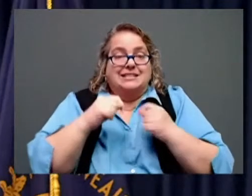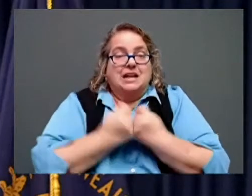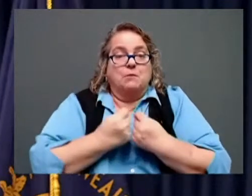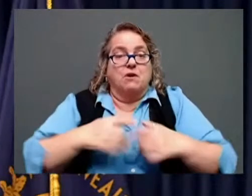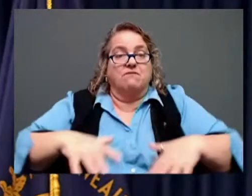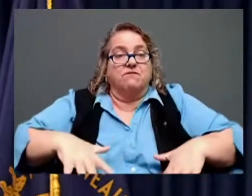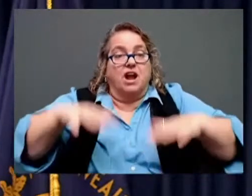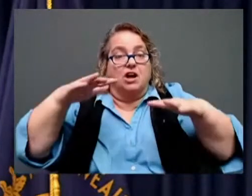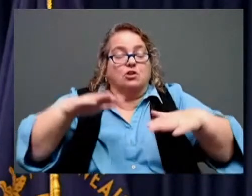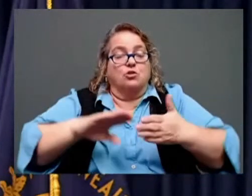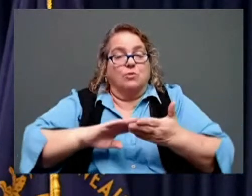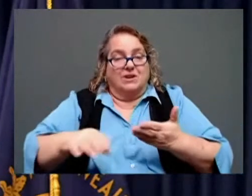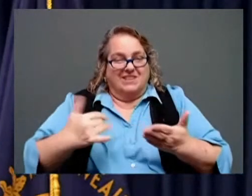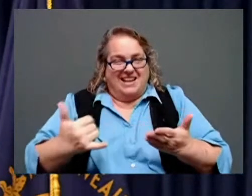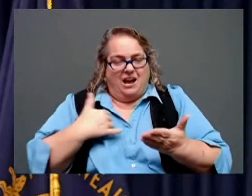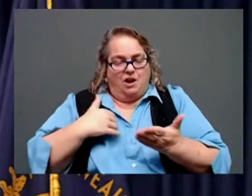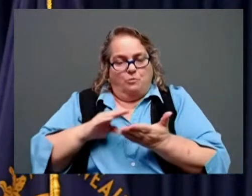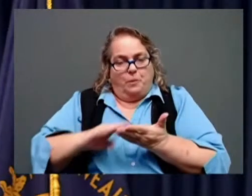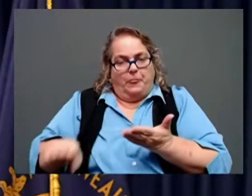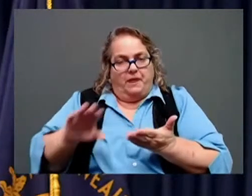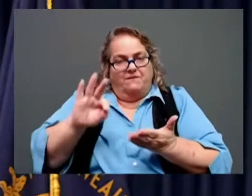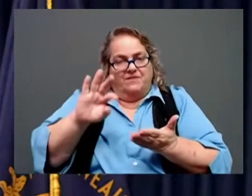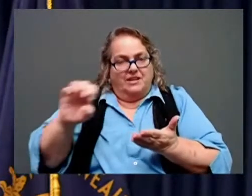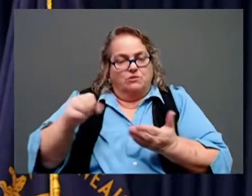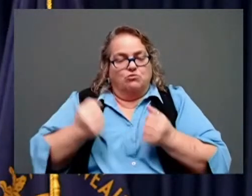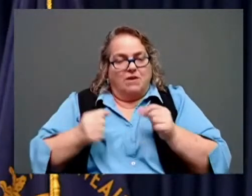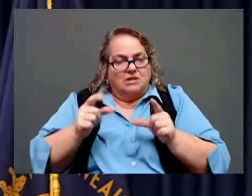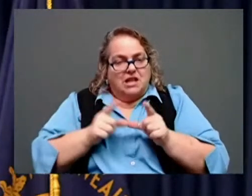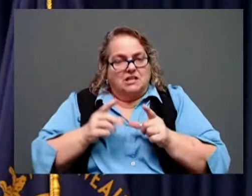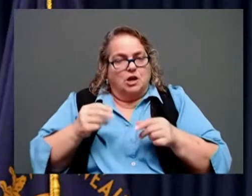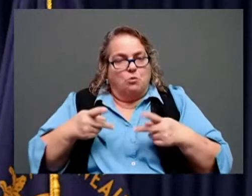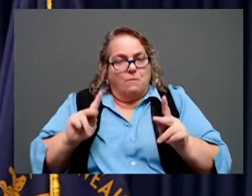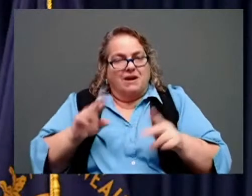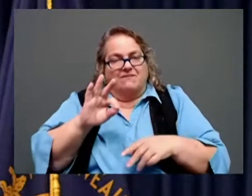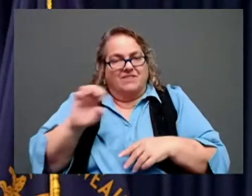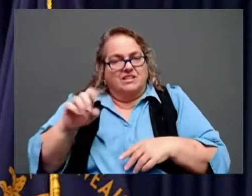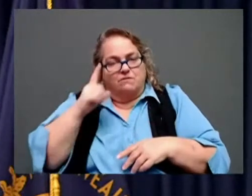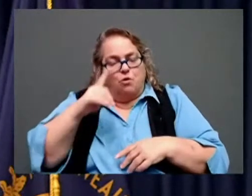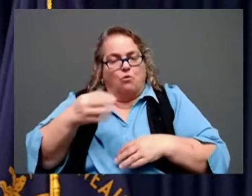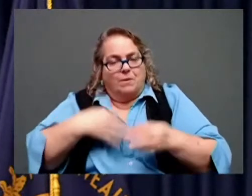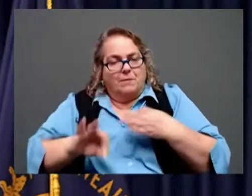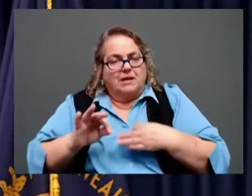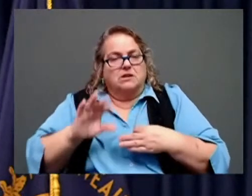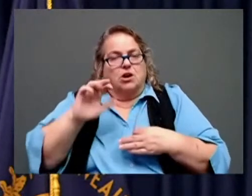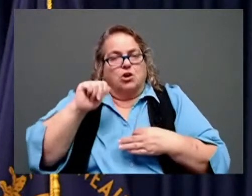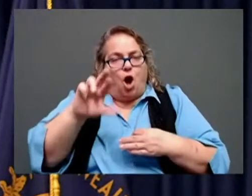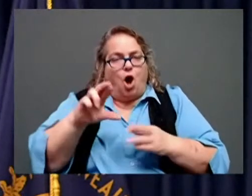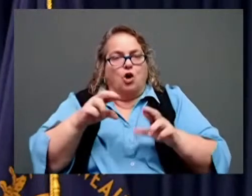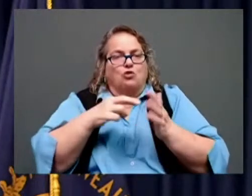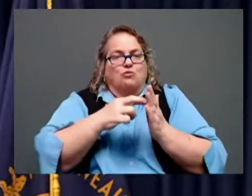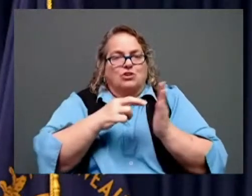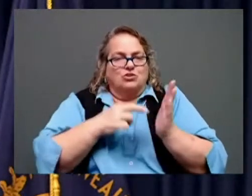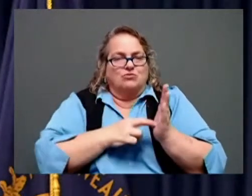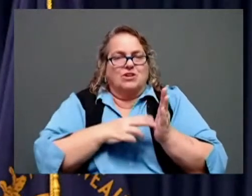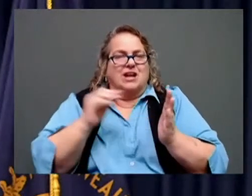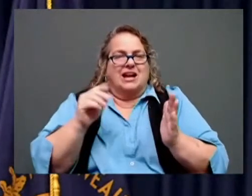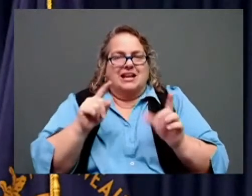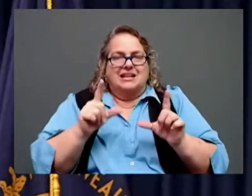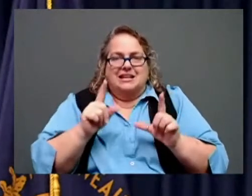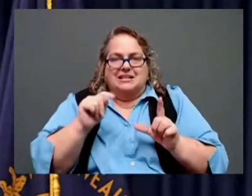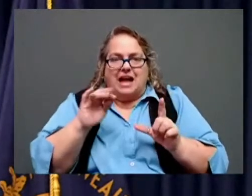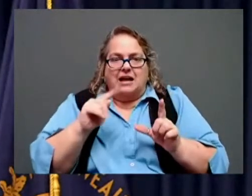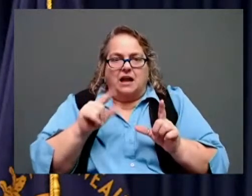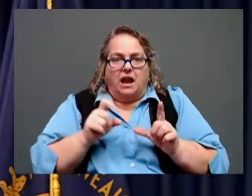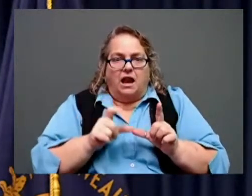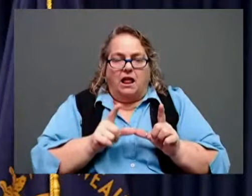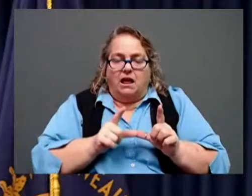fees on replacing driver's license and permits, and fees for replacing car registrations and titles. People are going to have to get all